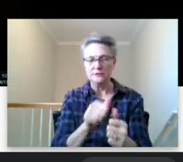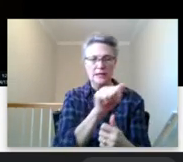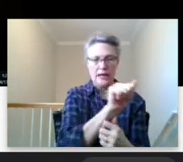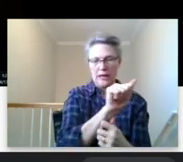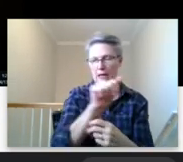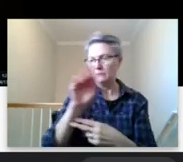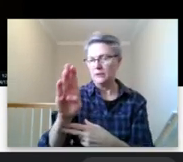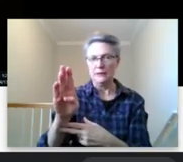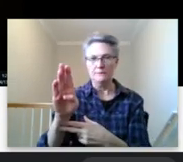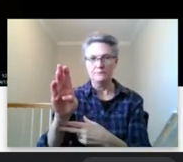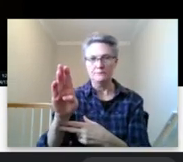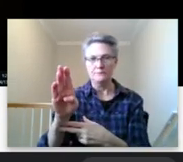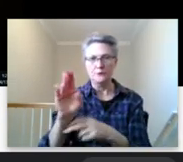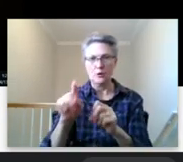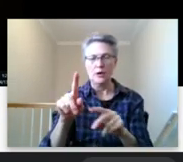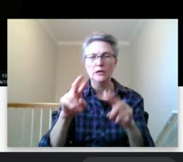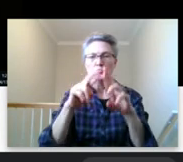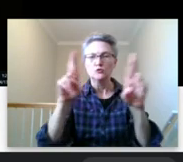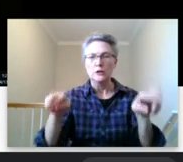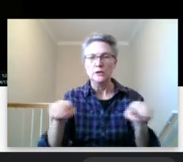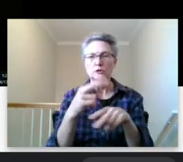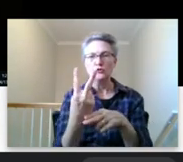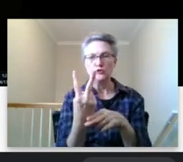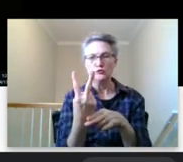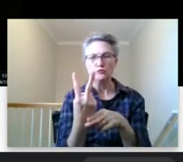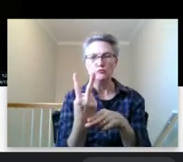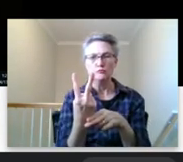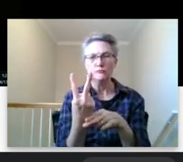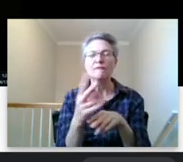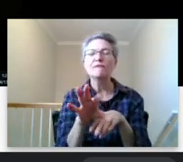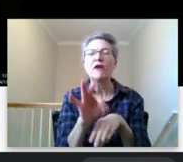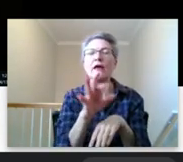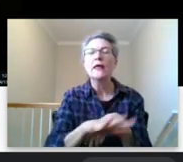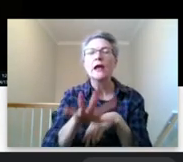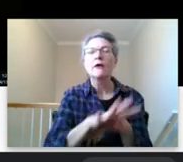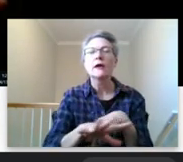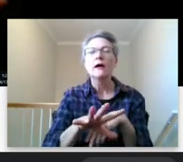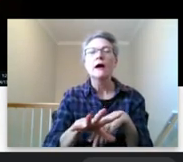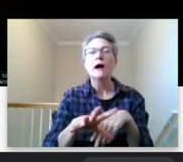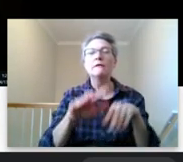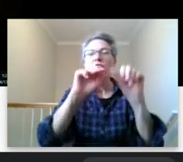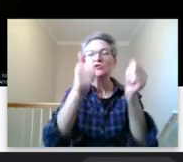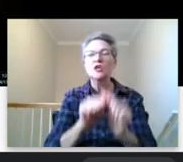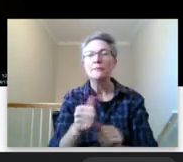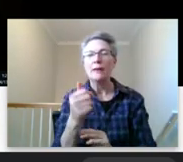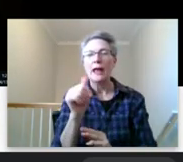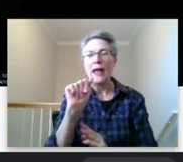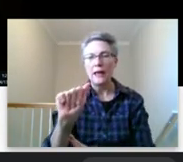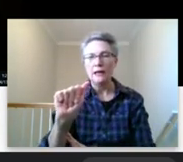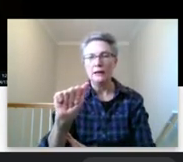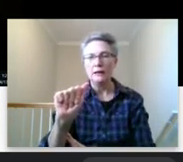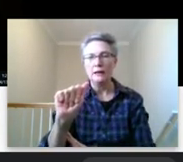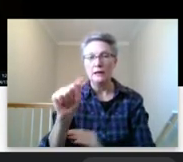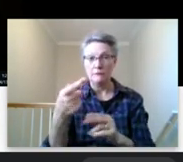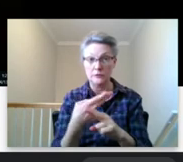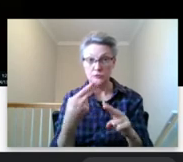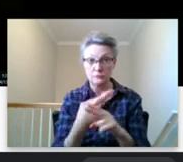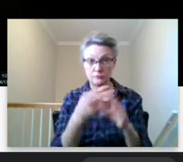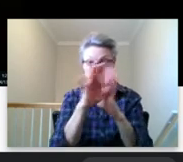B. Okay, so let's start by finding the area of figure A, right? So if I use my